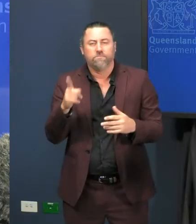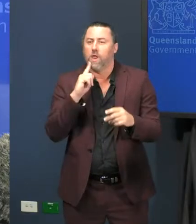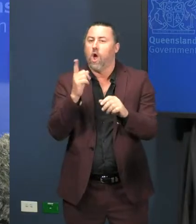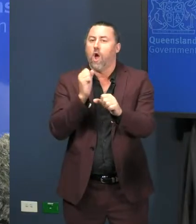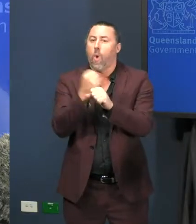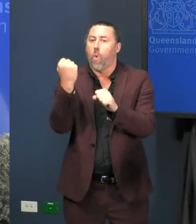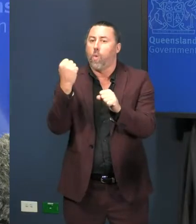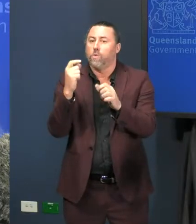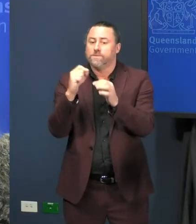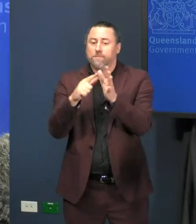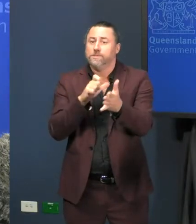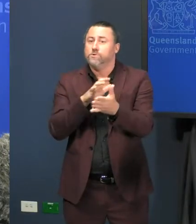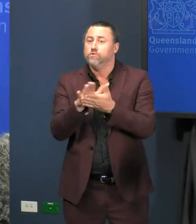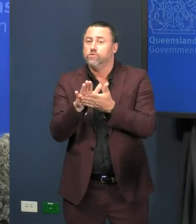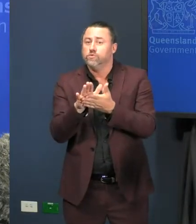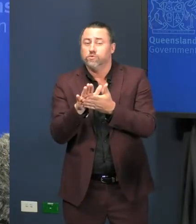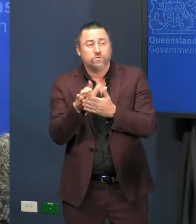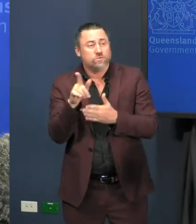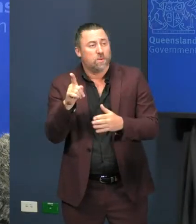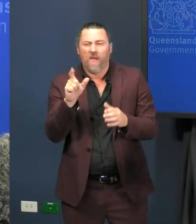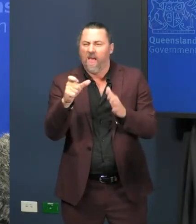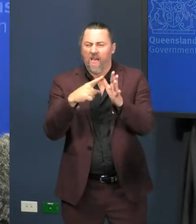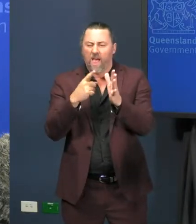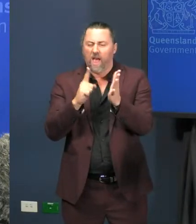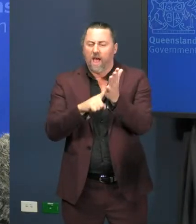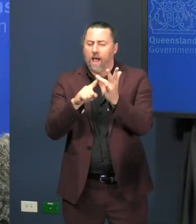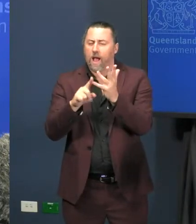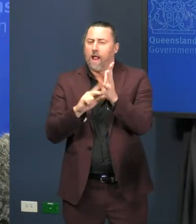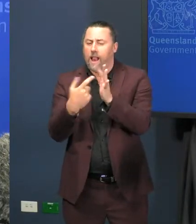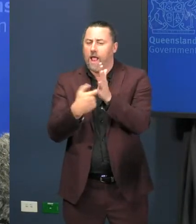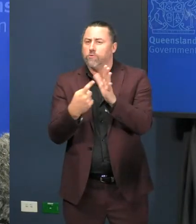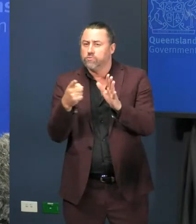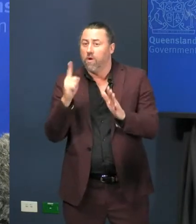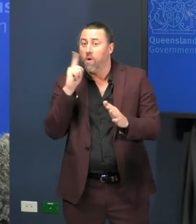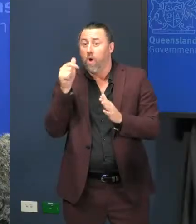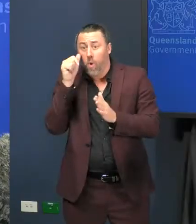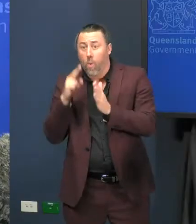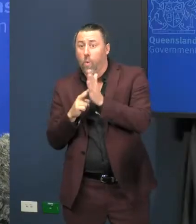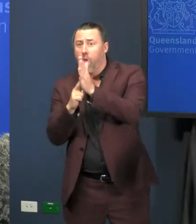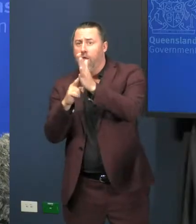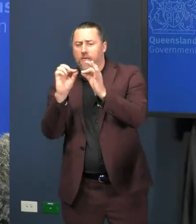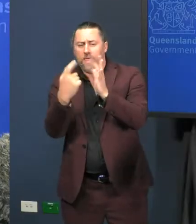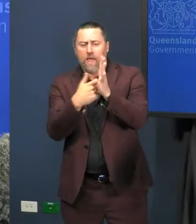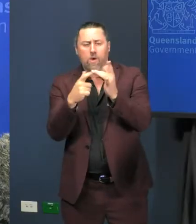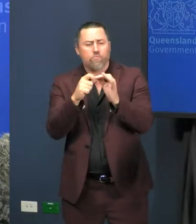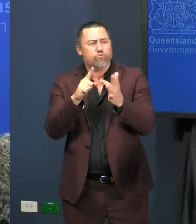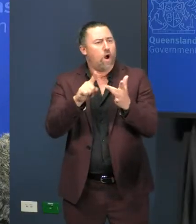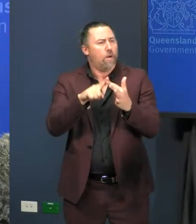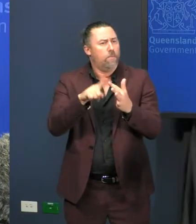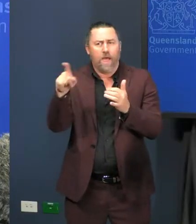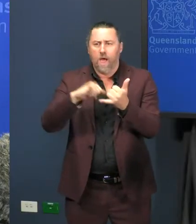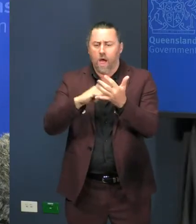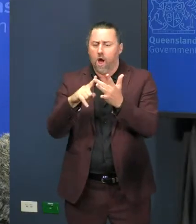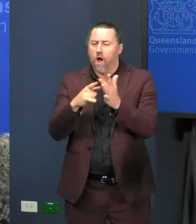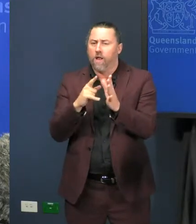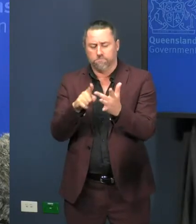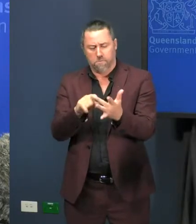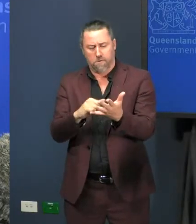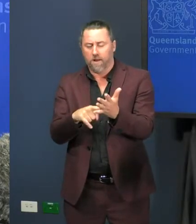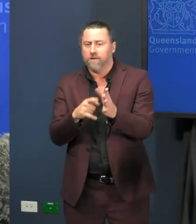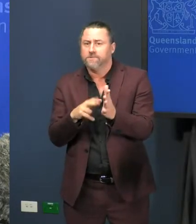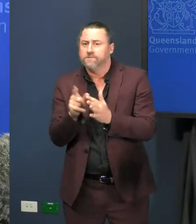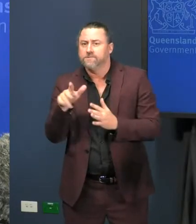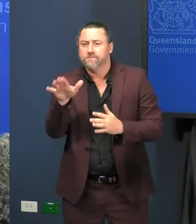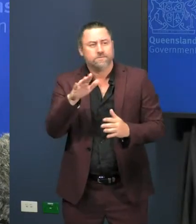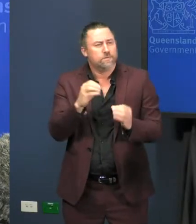Golden Beach, and the prospect of that northern part of Bribie and further breakthroughs presents some risks in that area. I